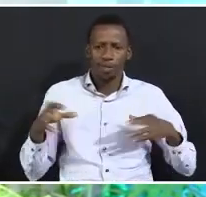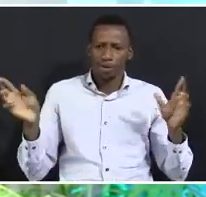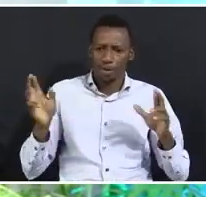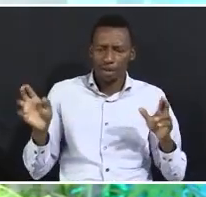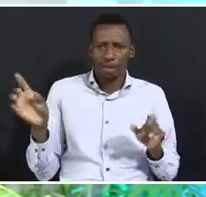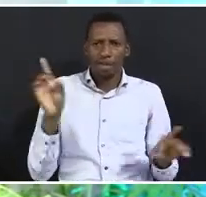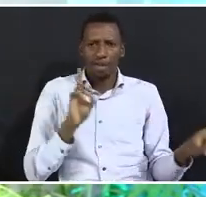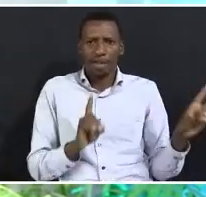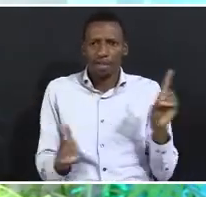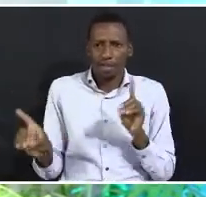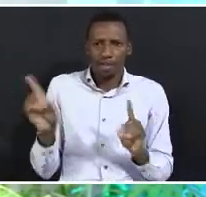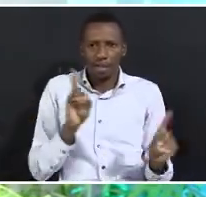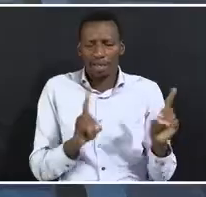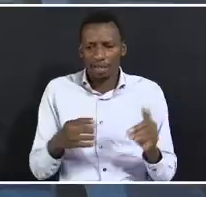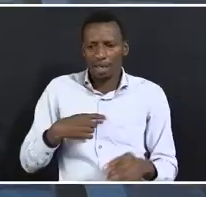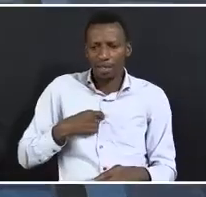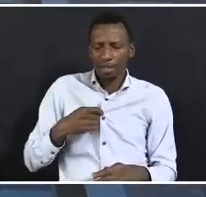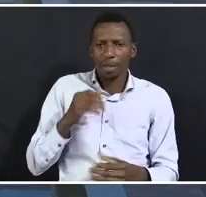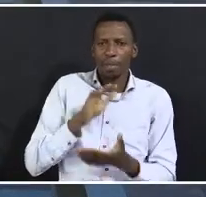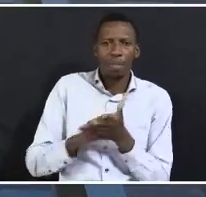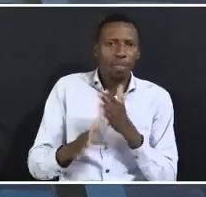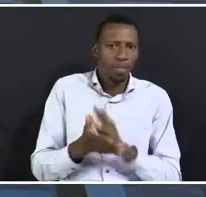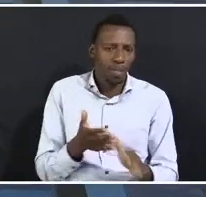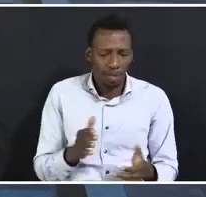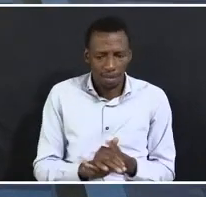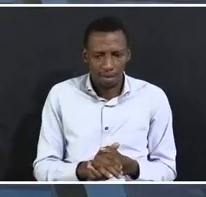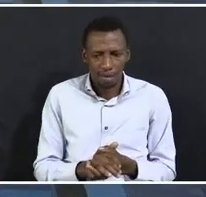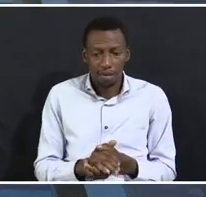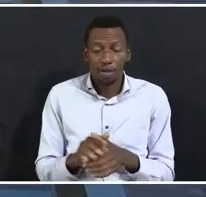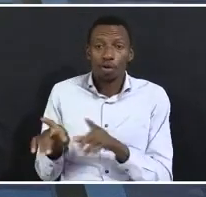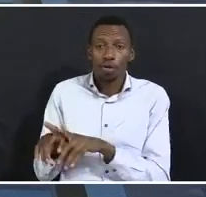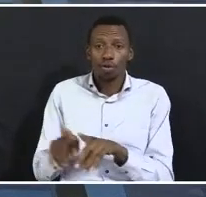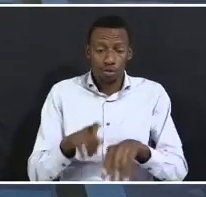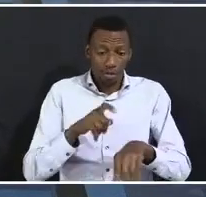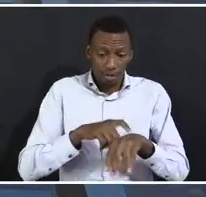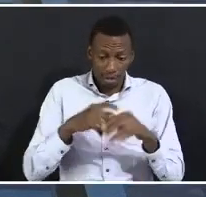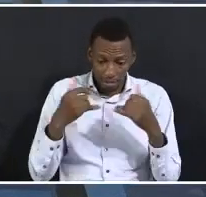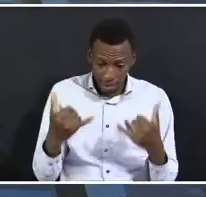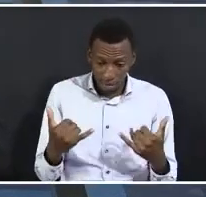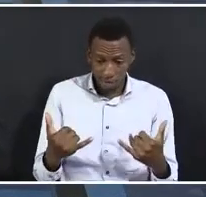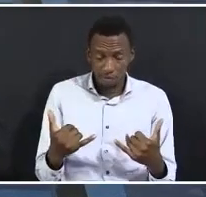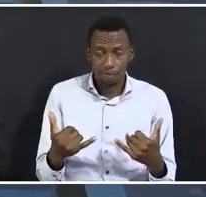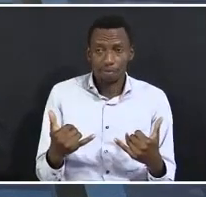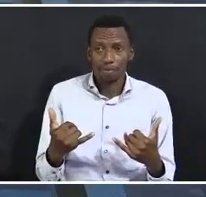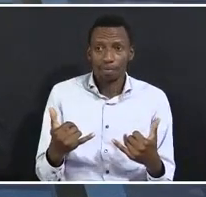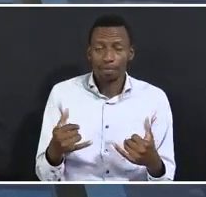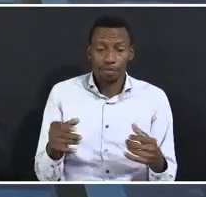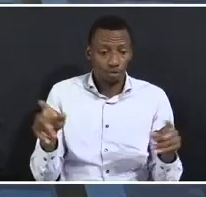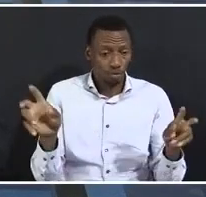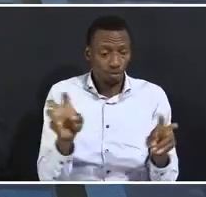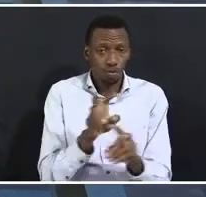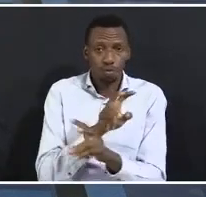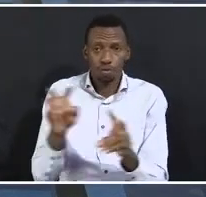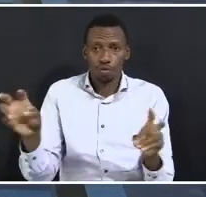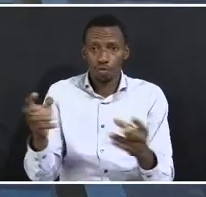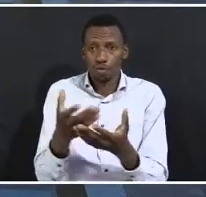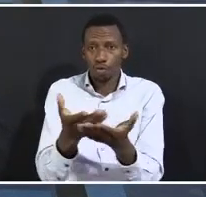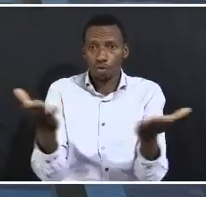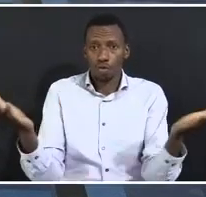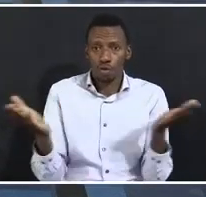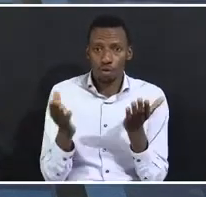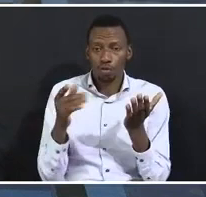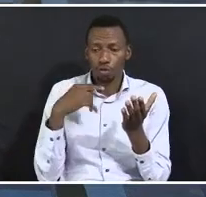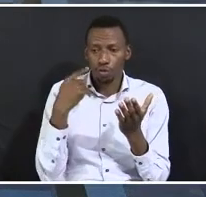me blow it down so that you understand. Even in the generation now that we have, look at those who are